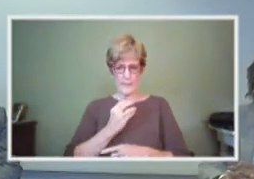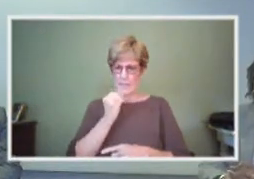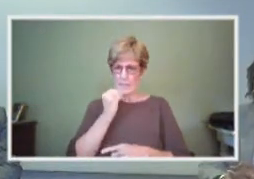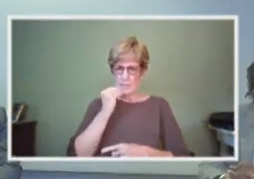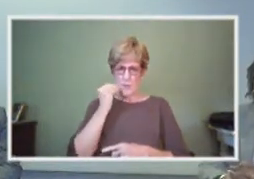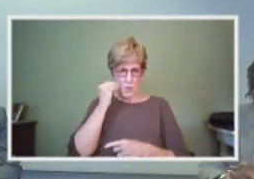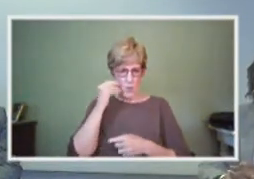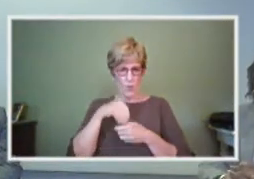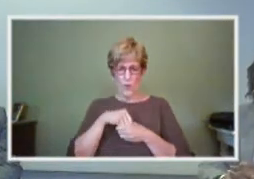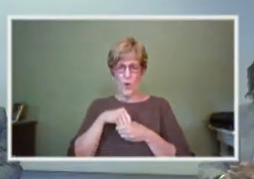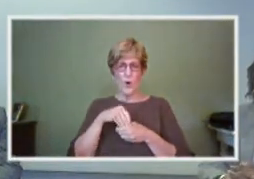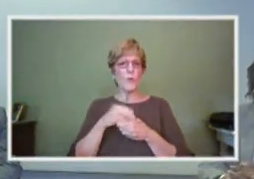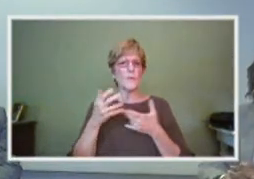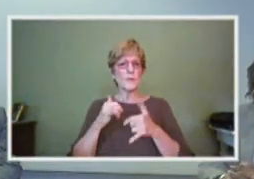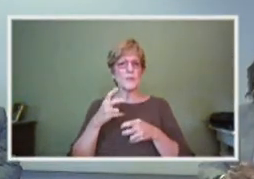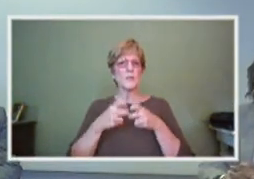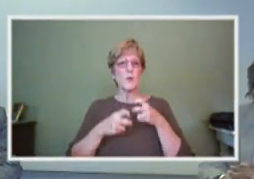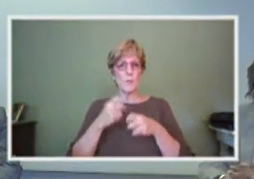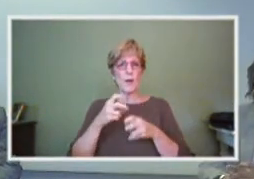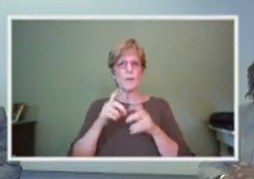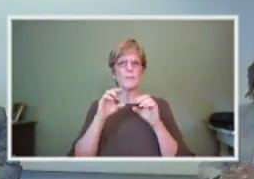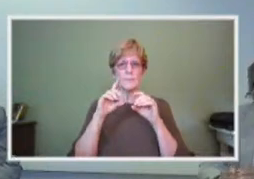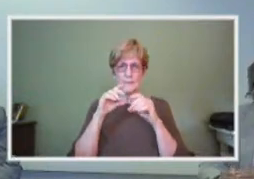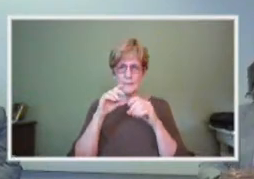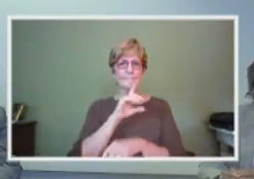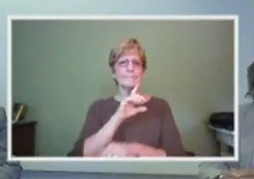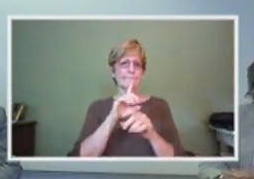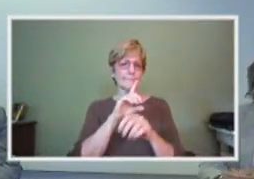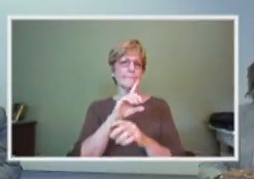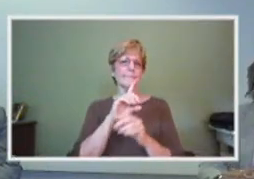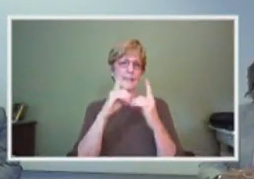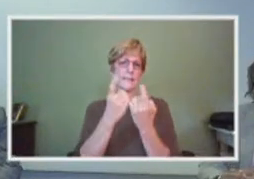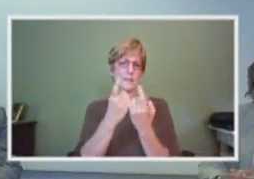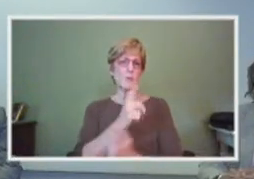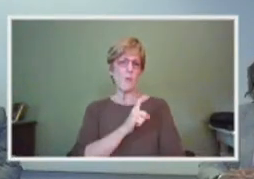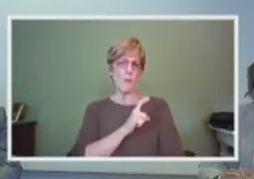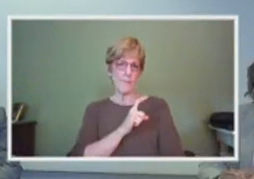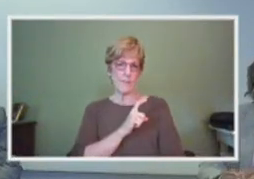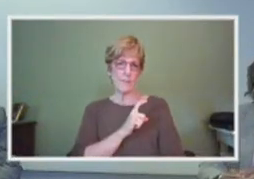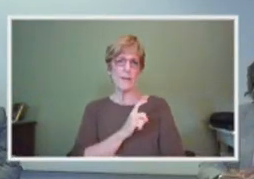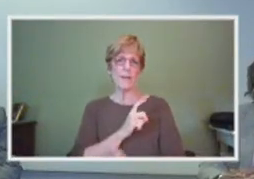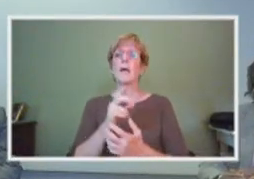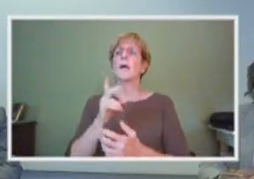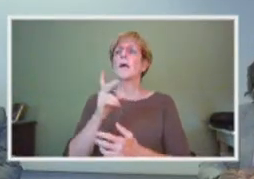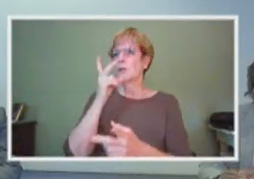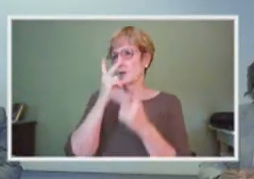existing within the department. And again,